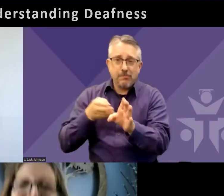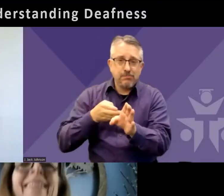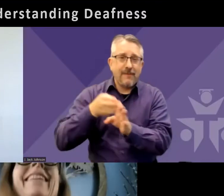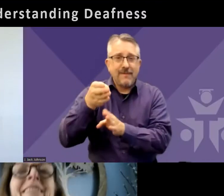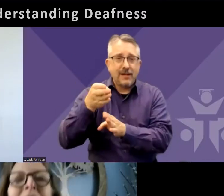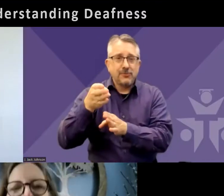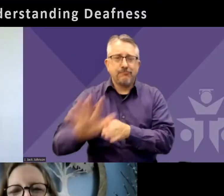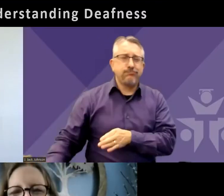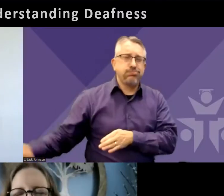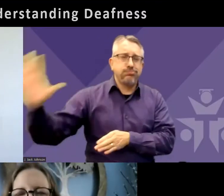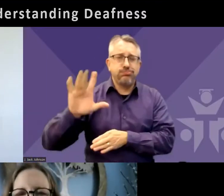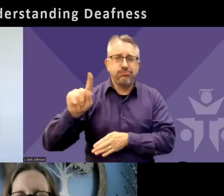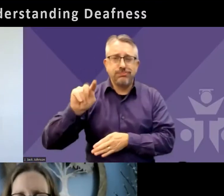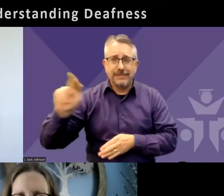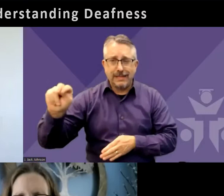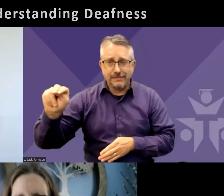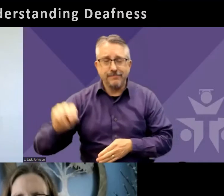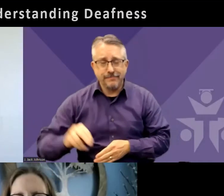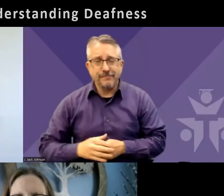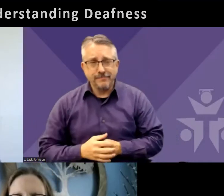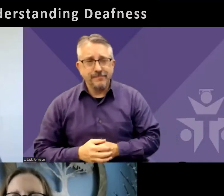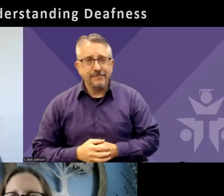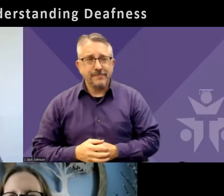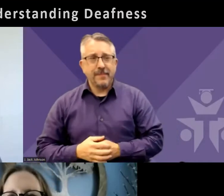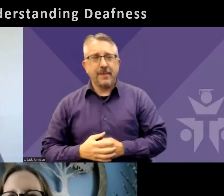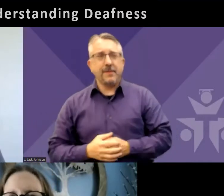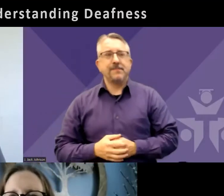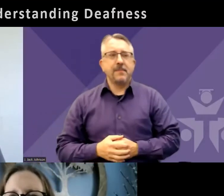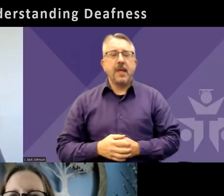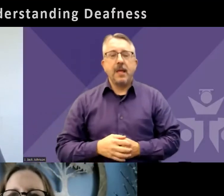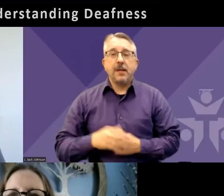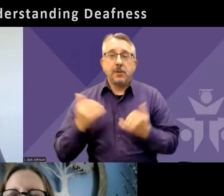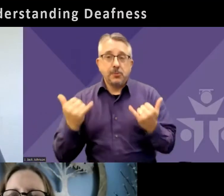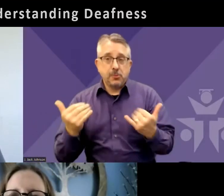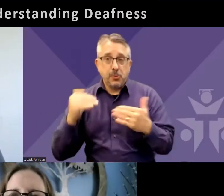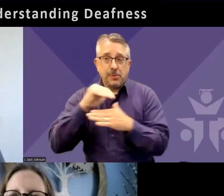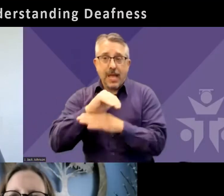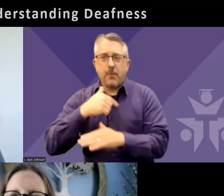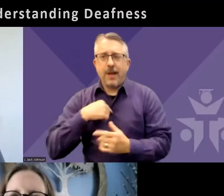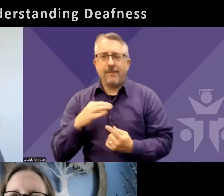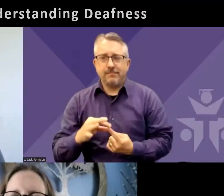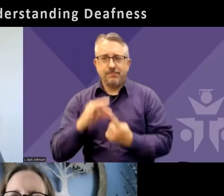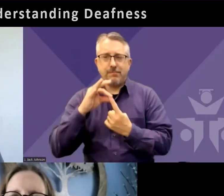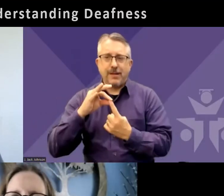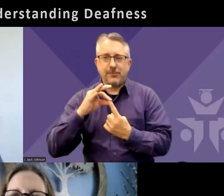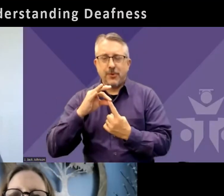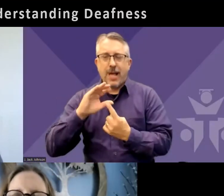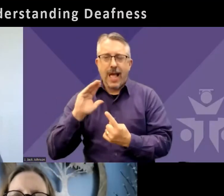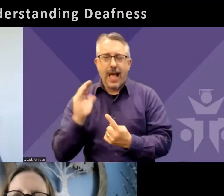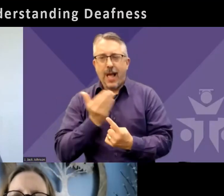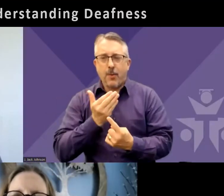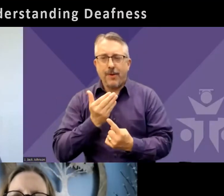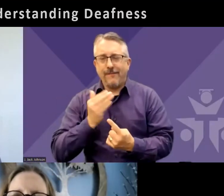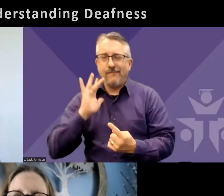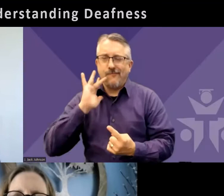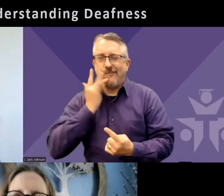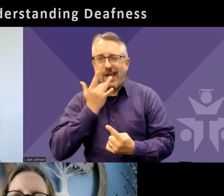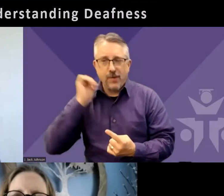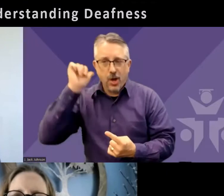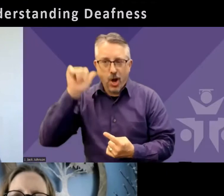Connections about deaf education and professionals throughout Tennessee.